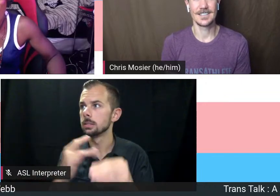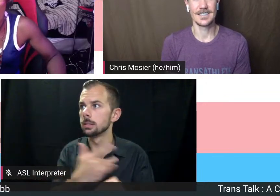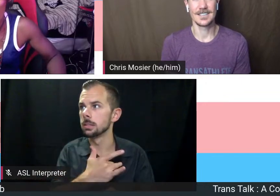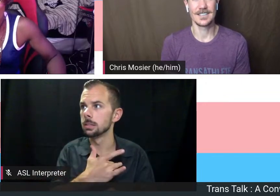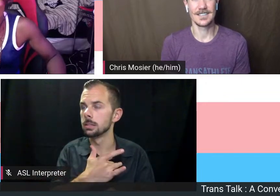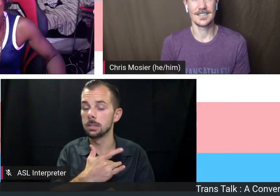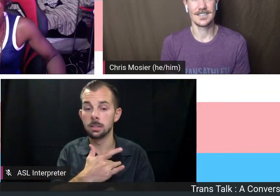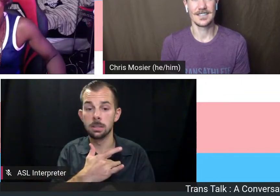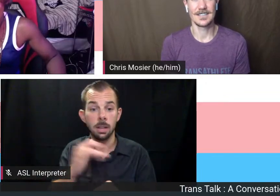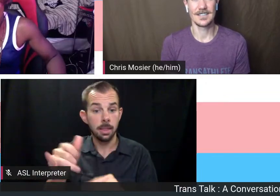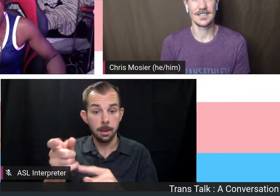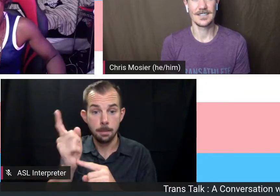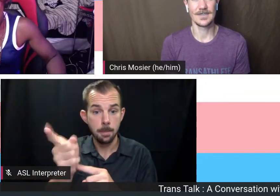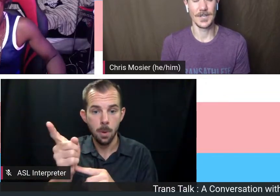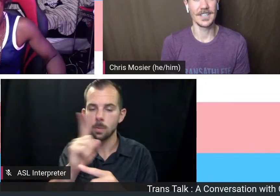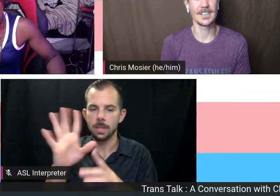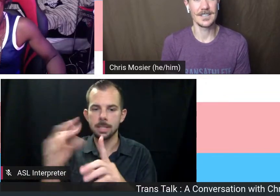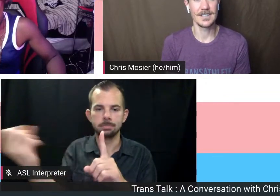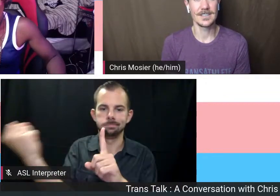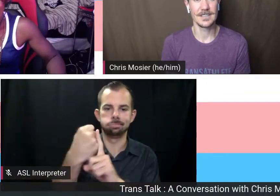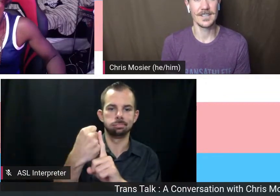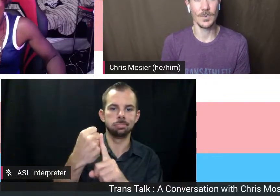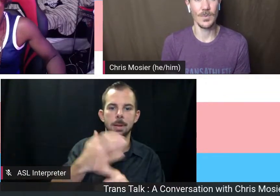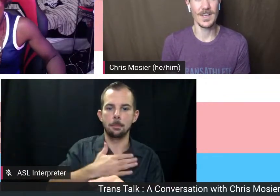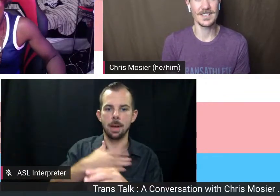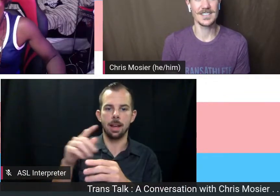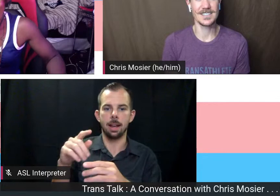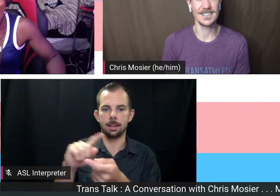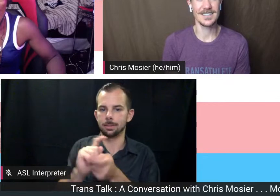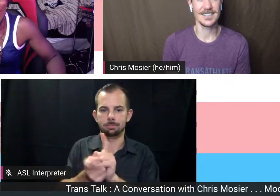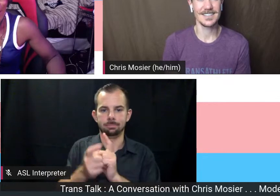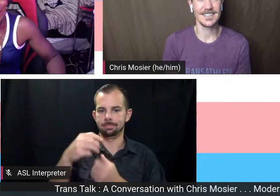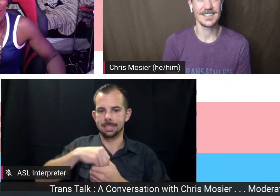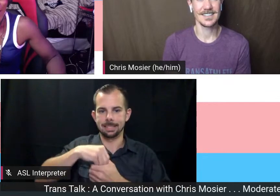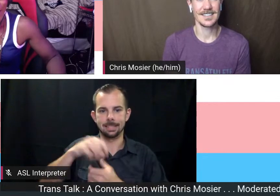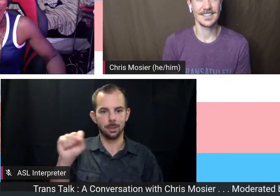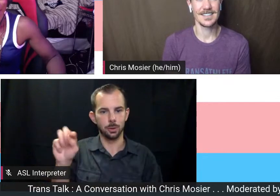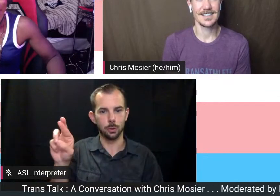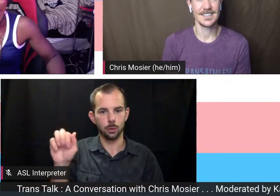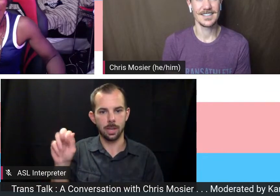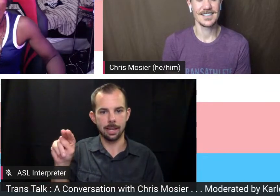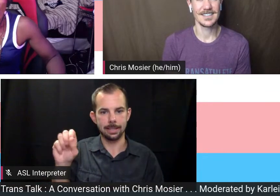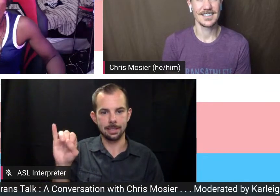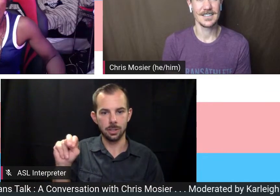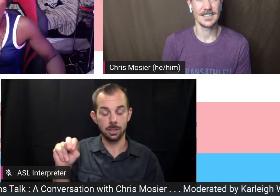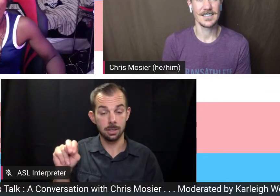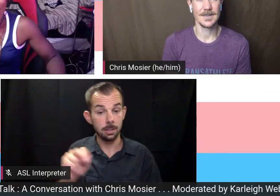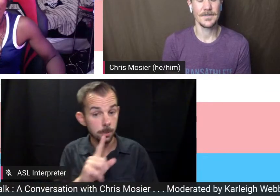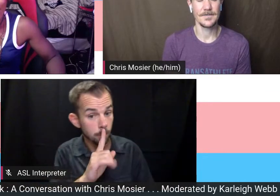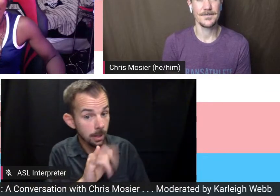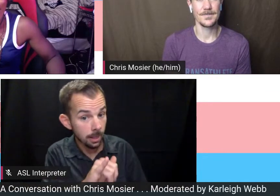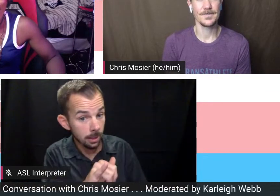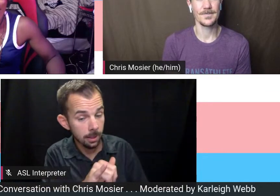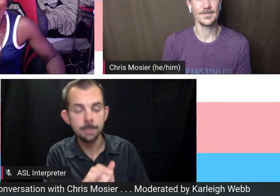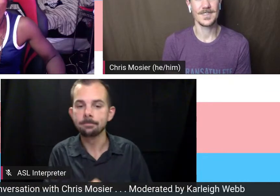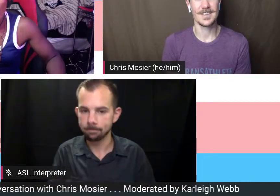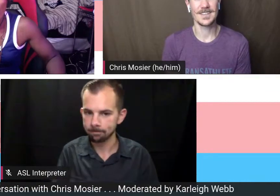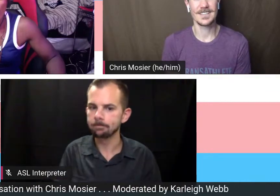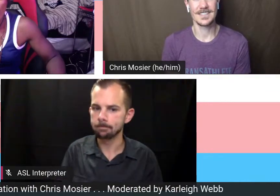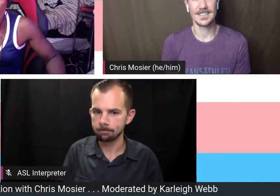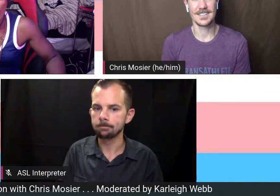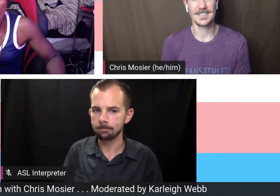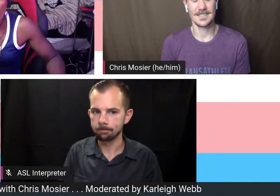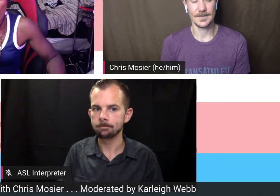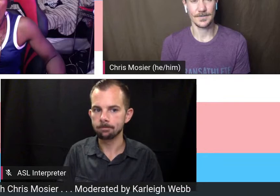impacted my own transition. Really? In what ways? In the sense that I got